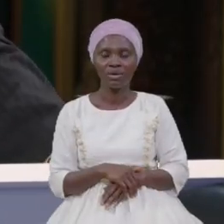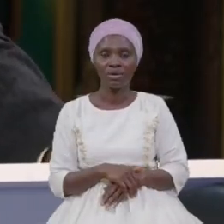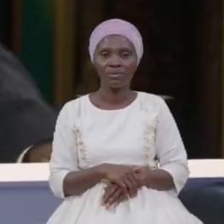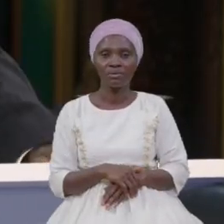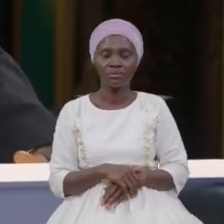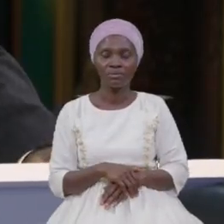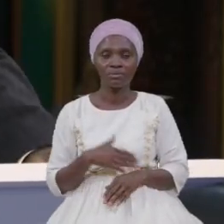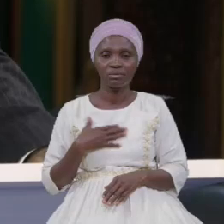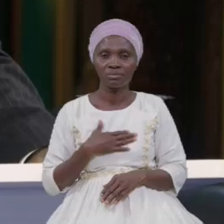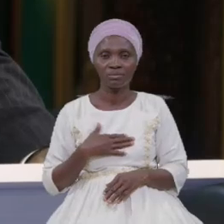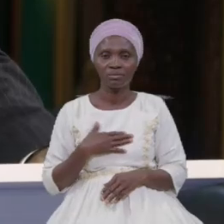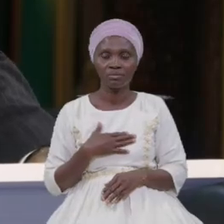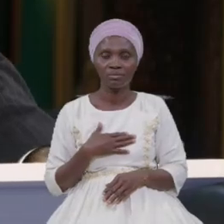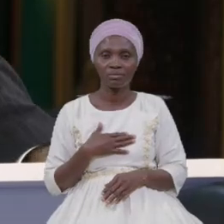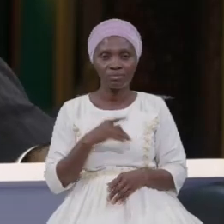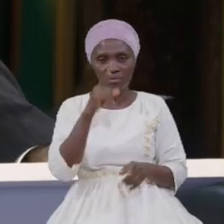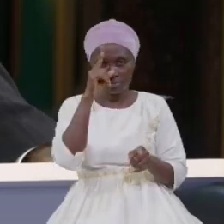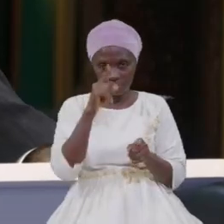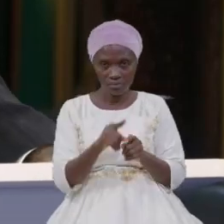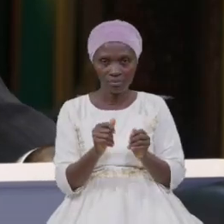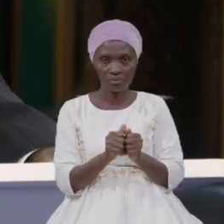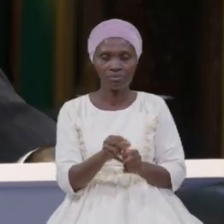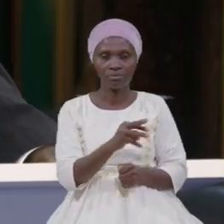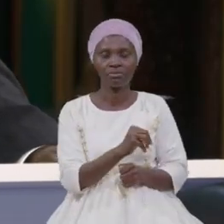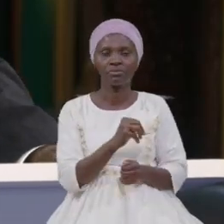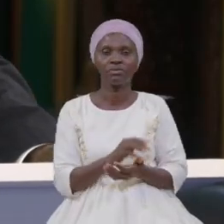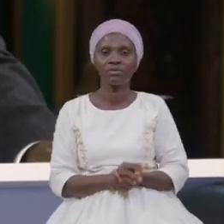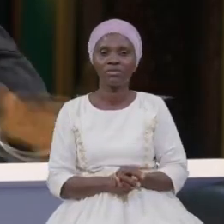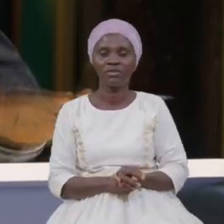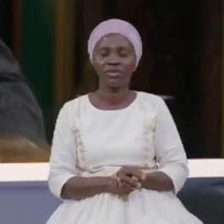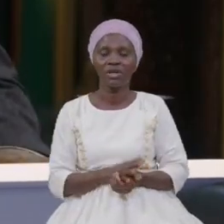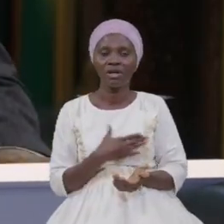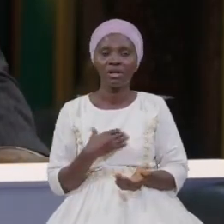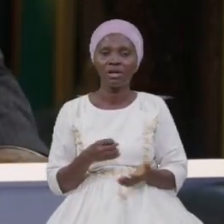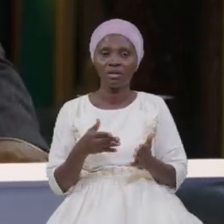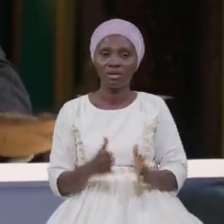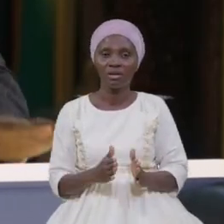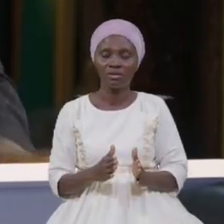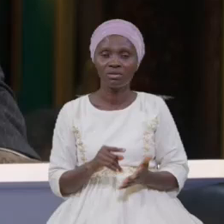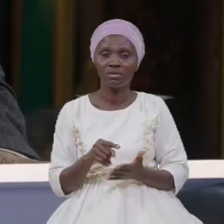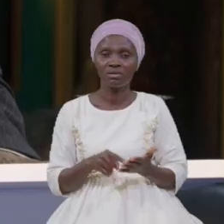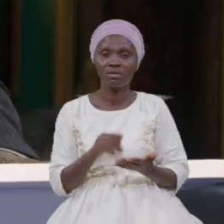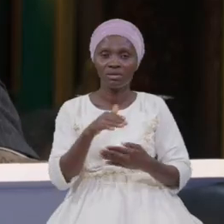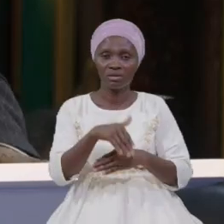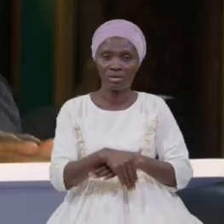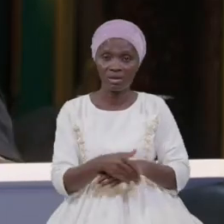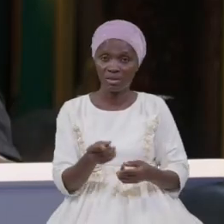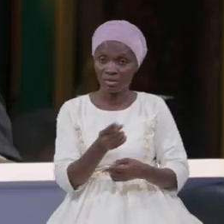Please cooperate with them and let this night today,